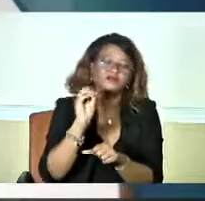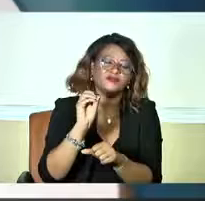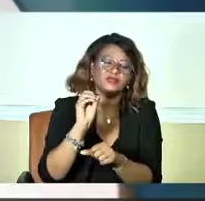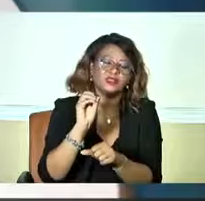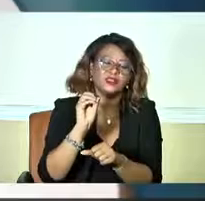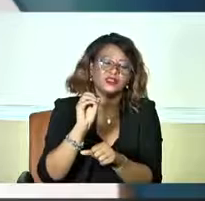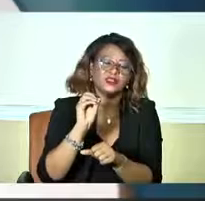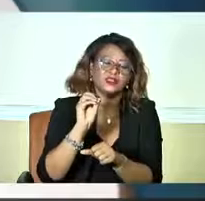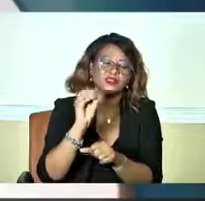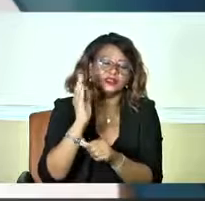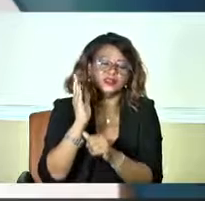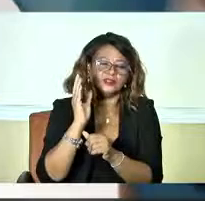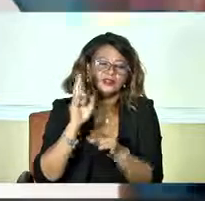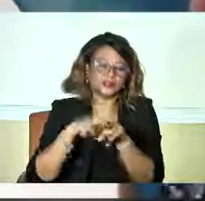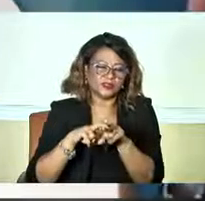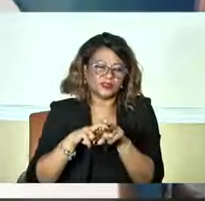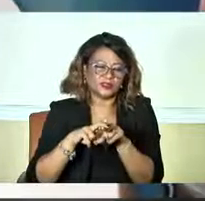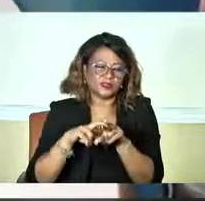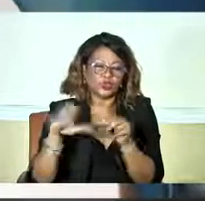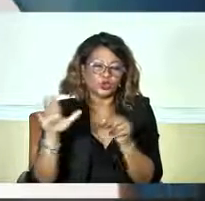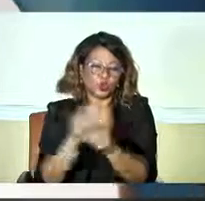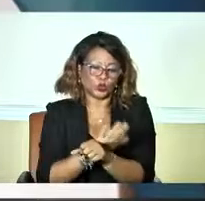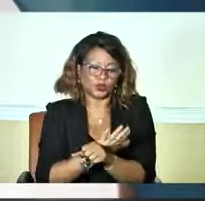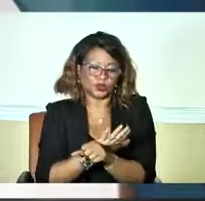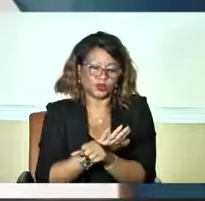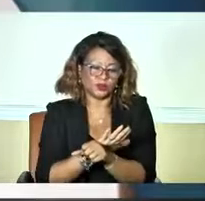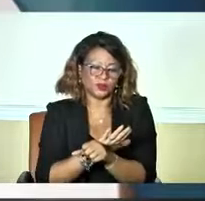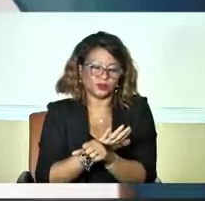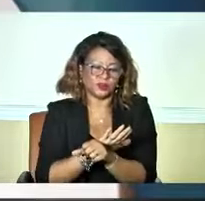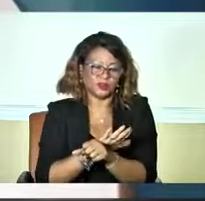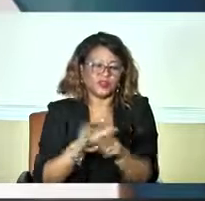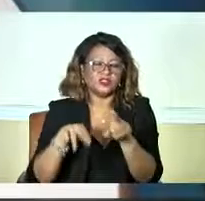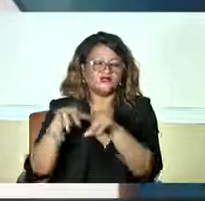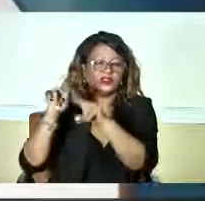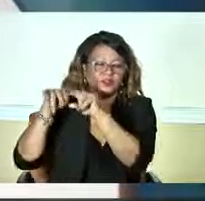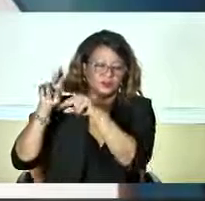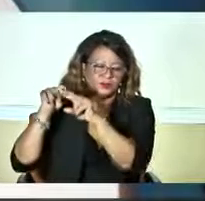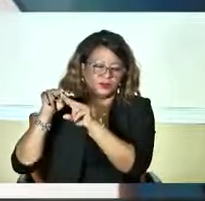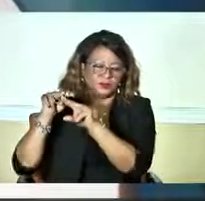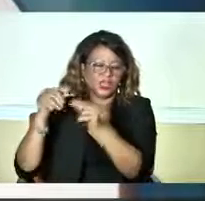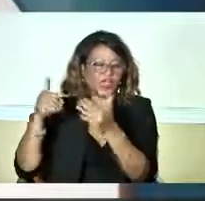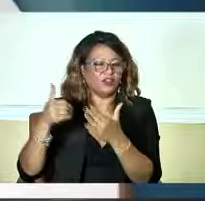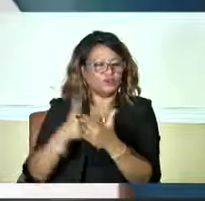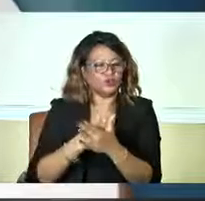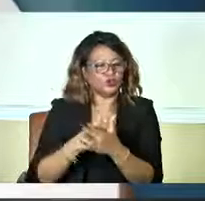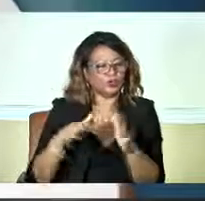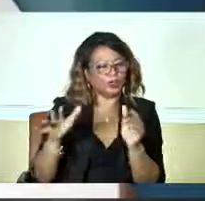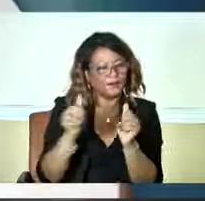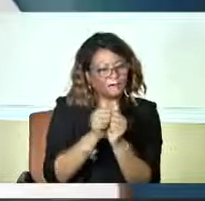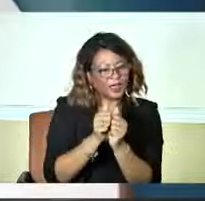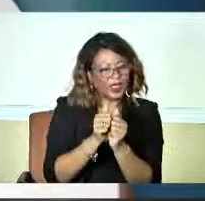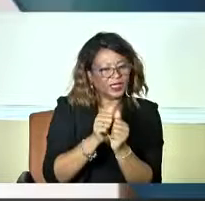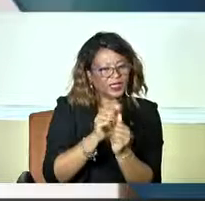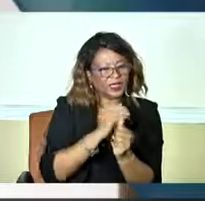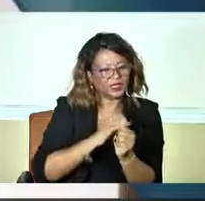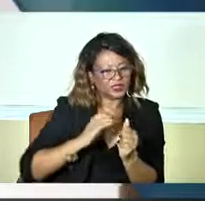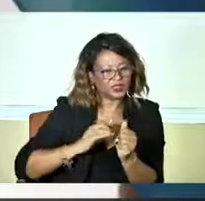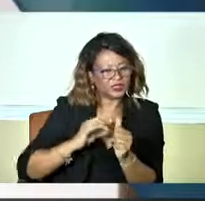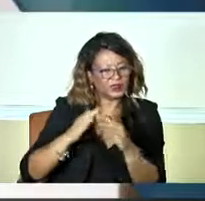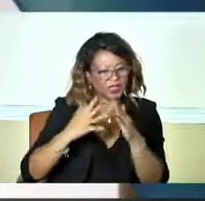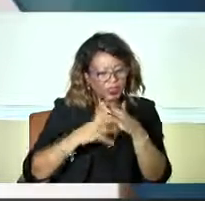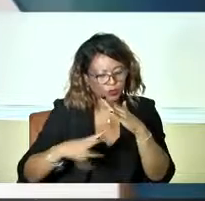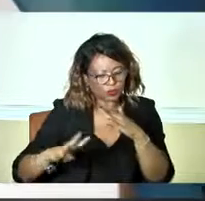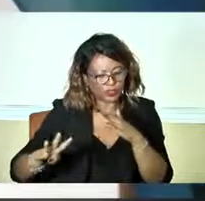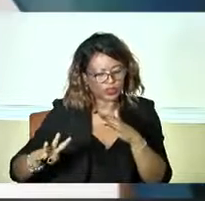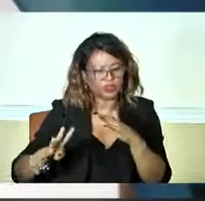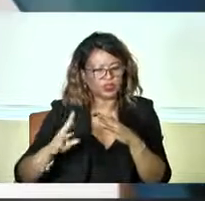350 seats in total in the facility. It will have a new combined custom and immigration